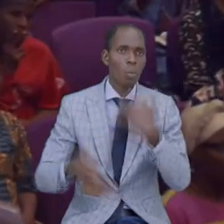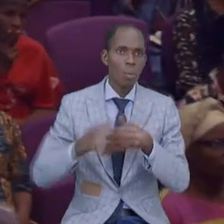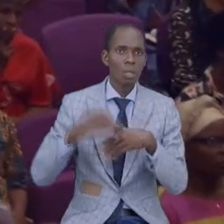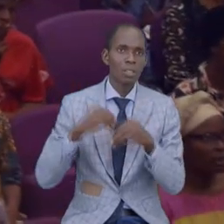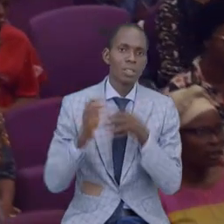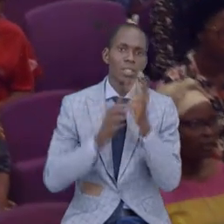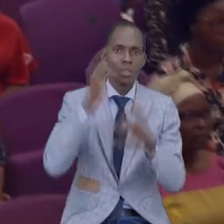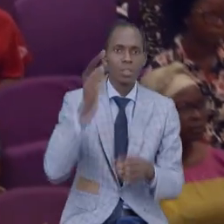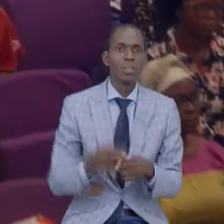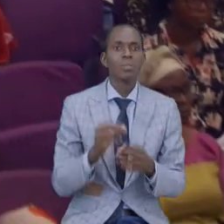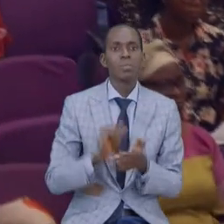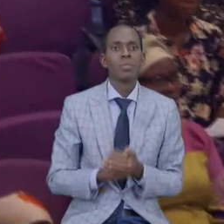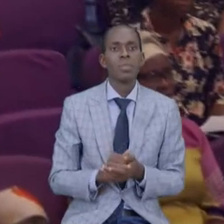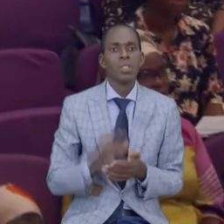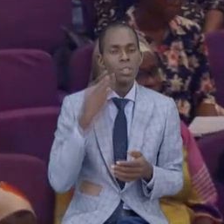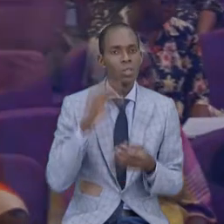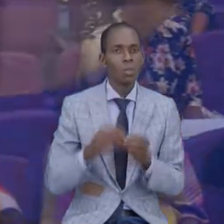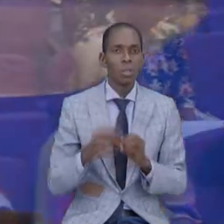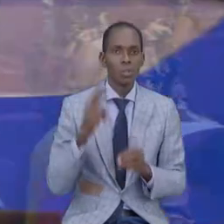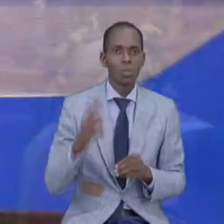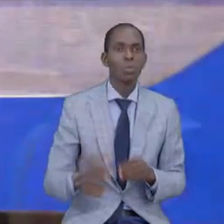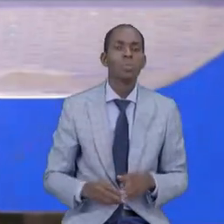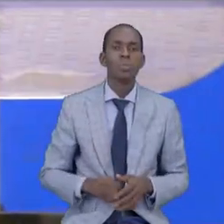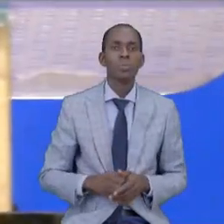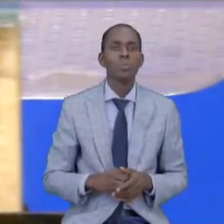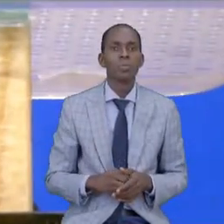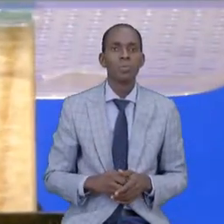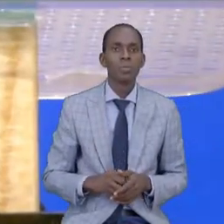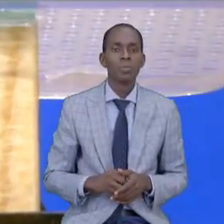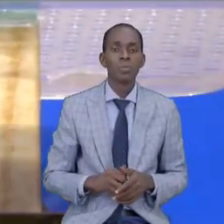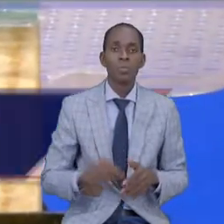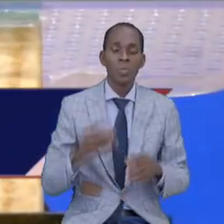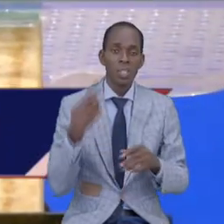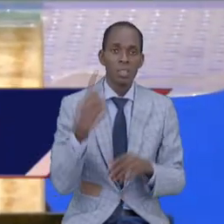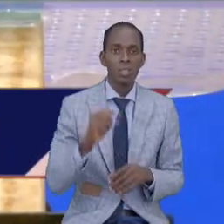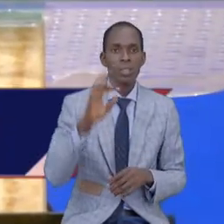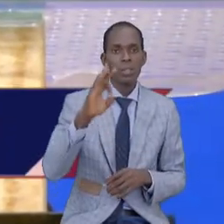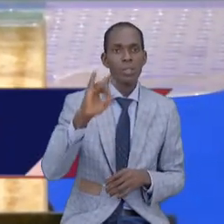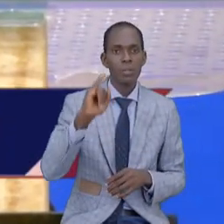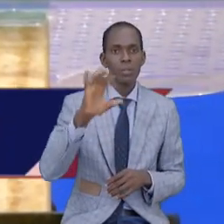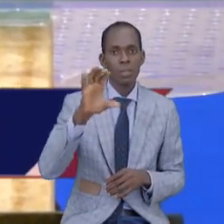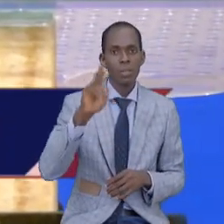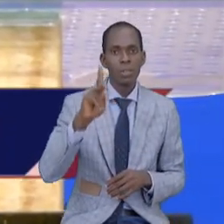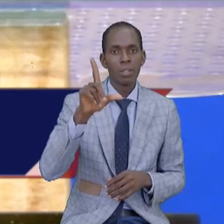name. Look at number two here. Number two here, the fickleness of